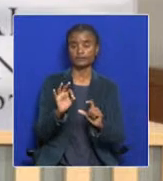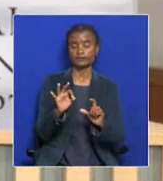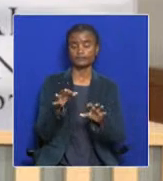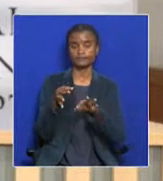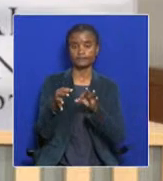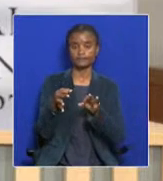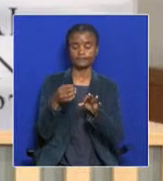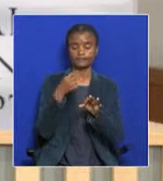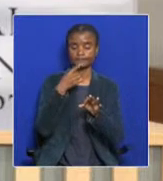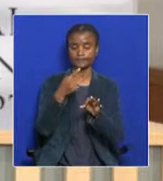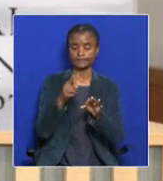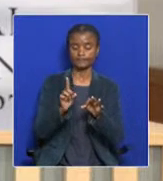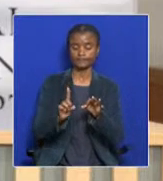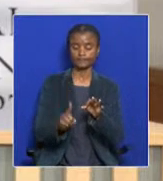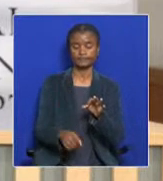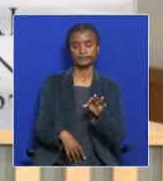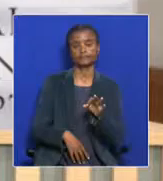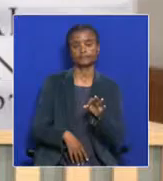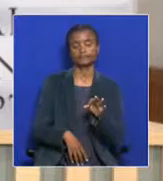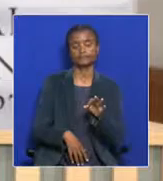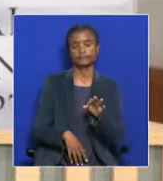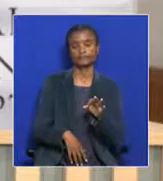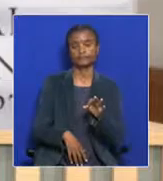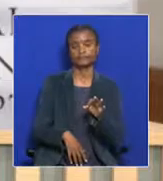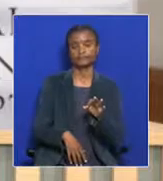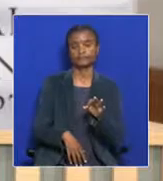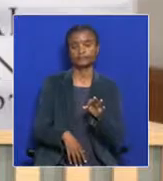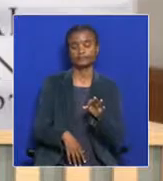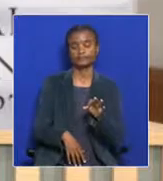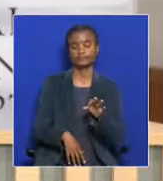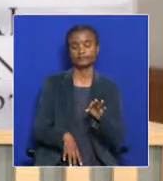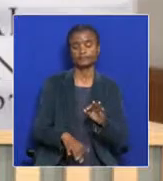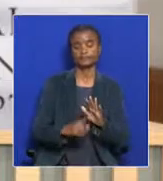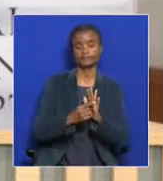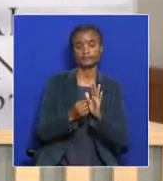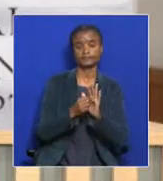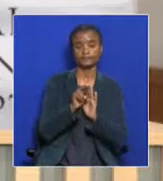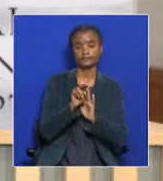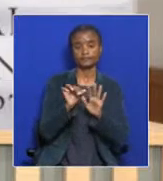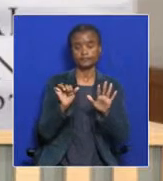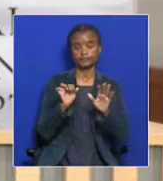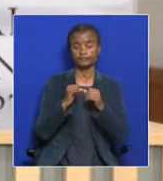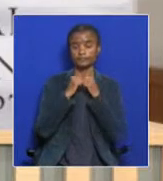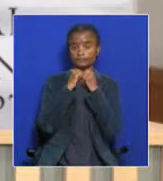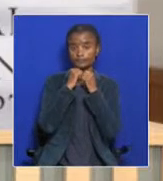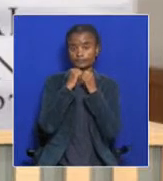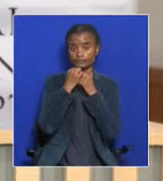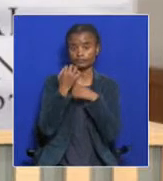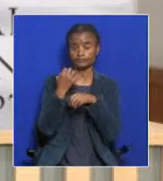that on that 26th August 2021, I was on duty and